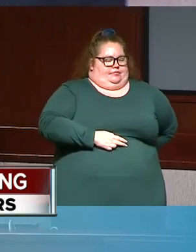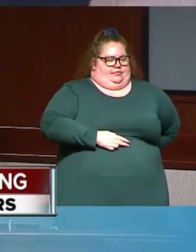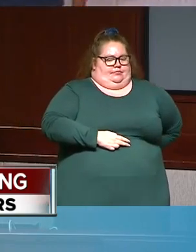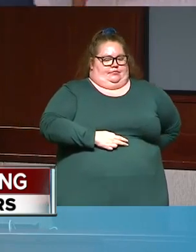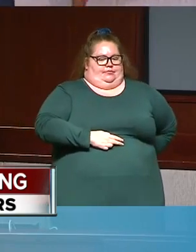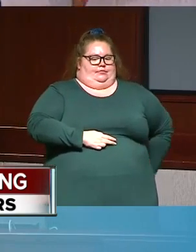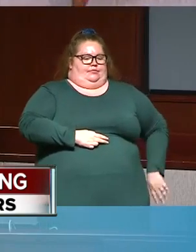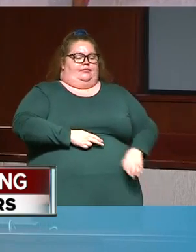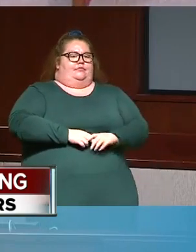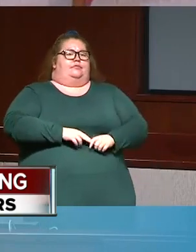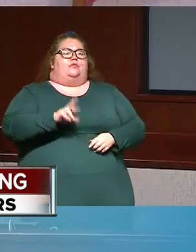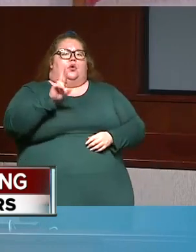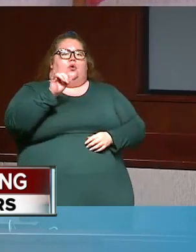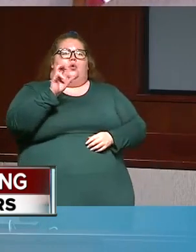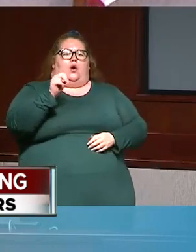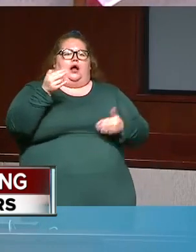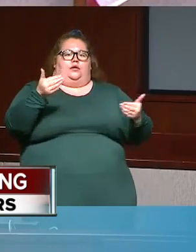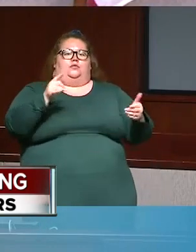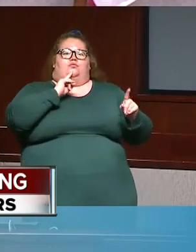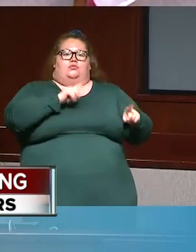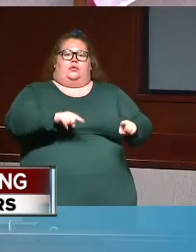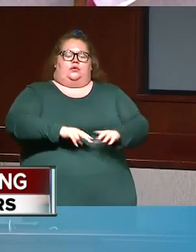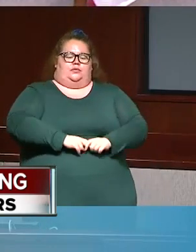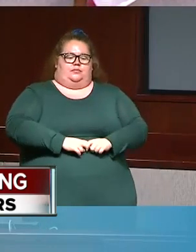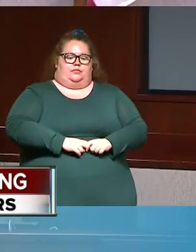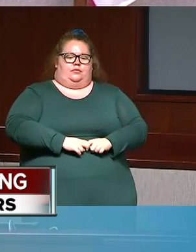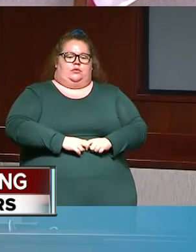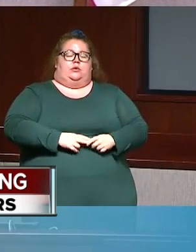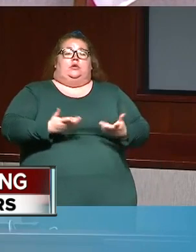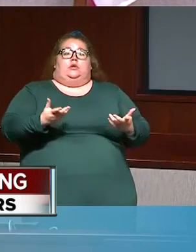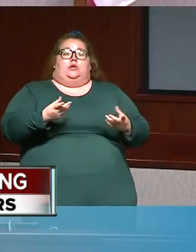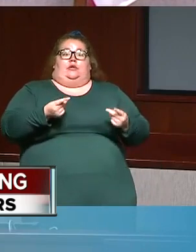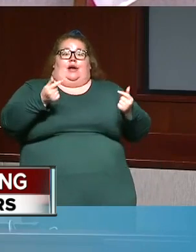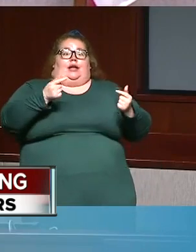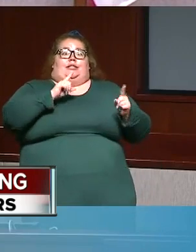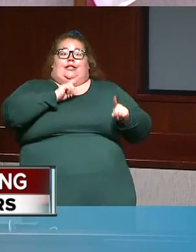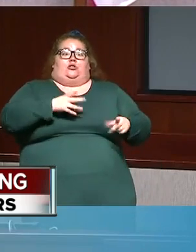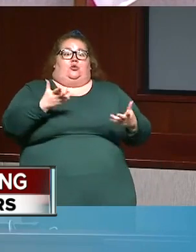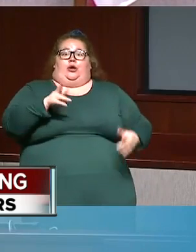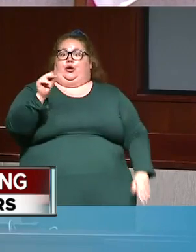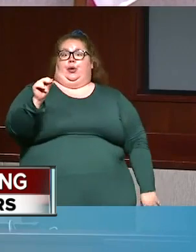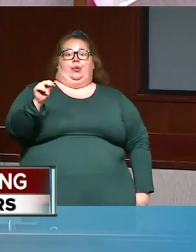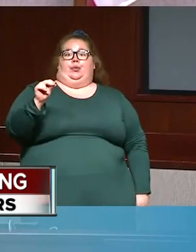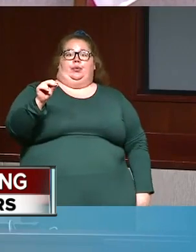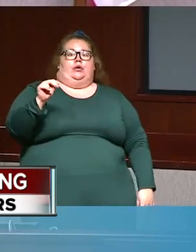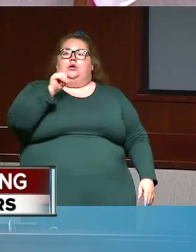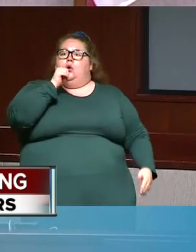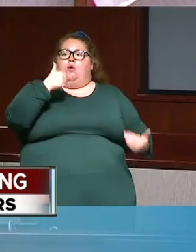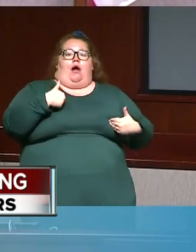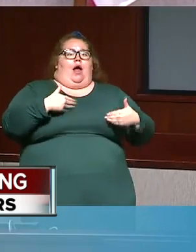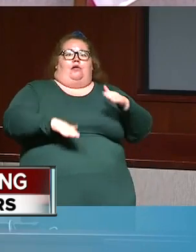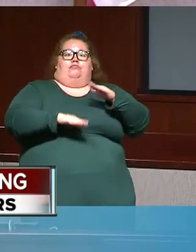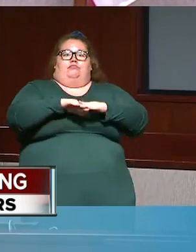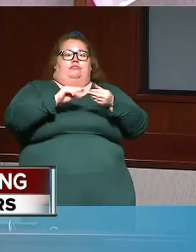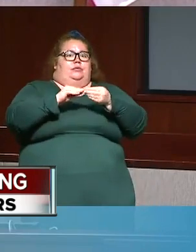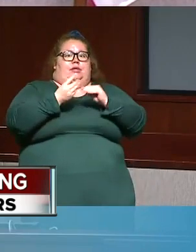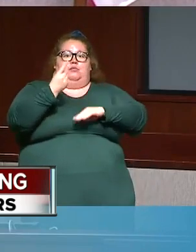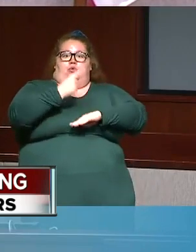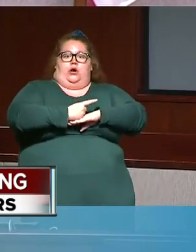you. Hi, the quick answer to your question is no. There are not a number of days that